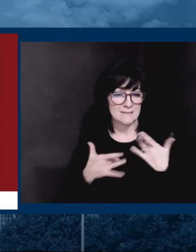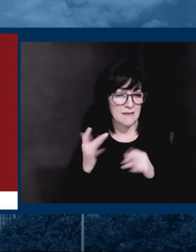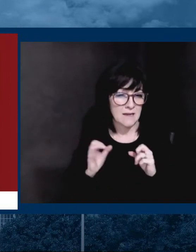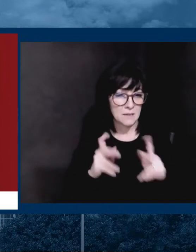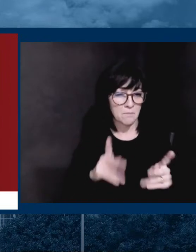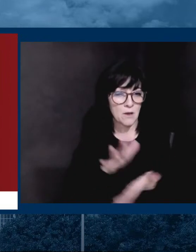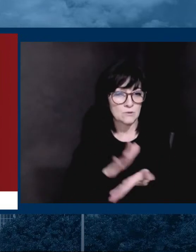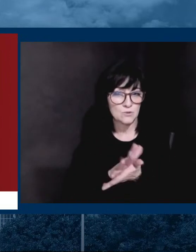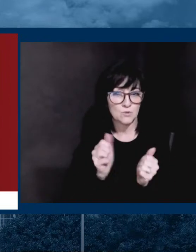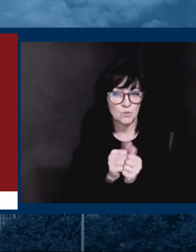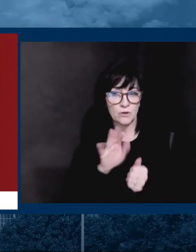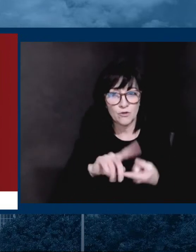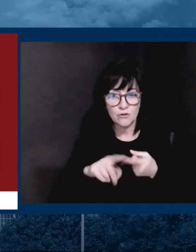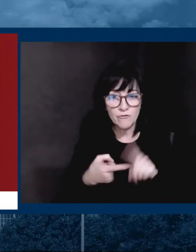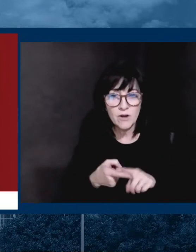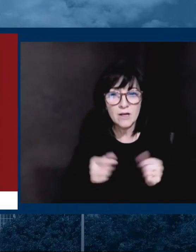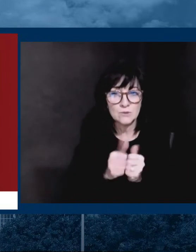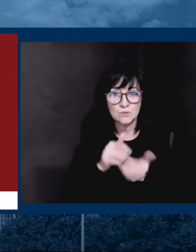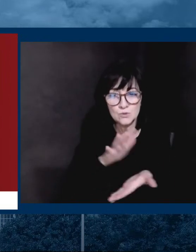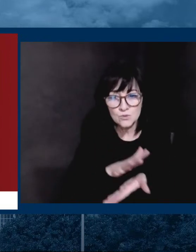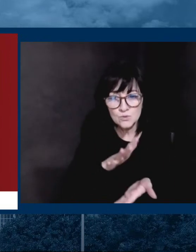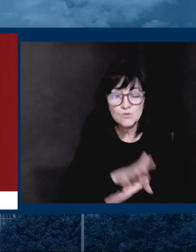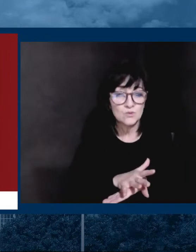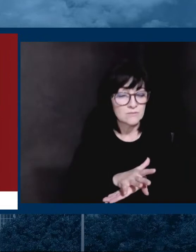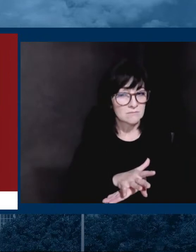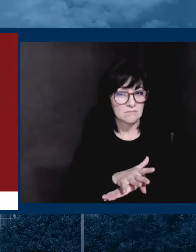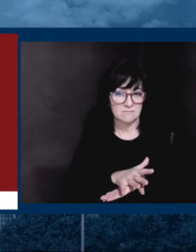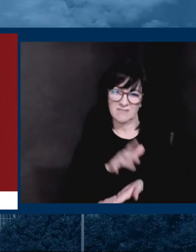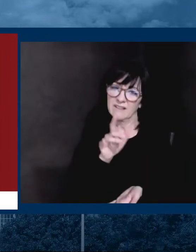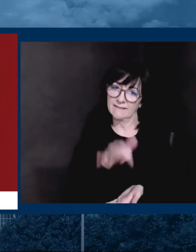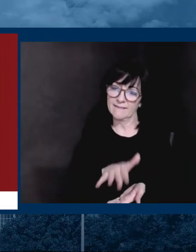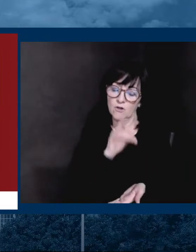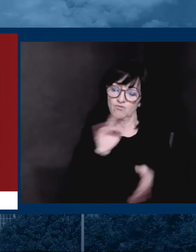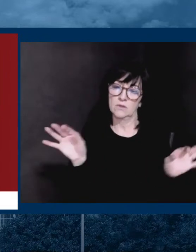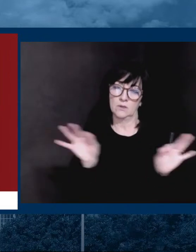And that's why we've worked so hard with educators and